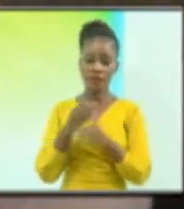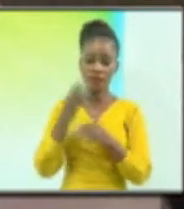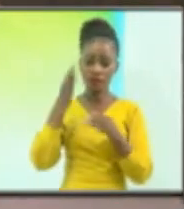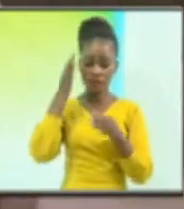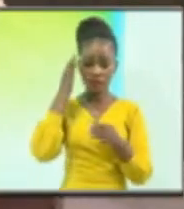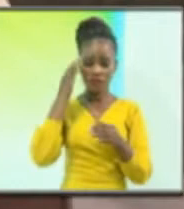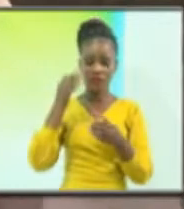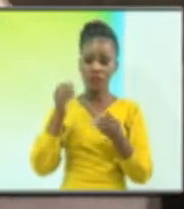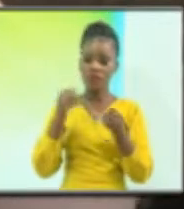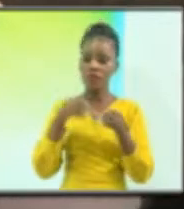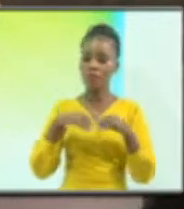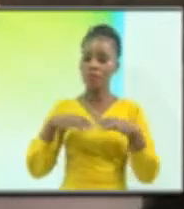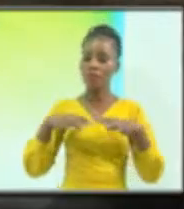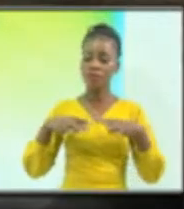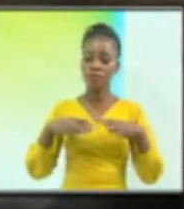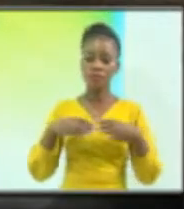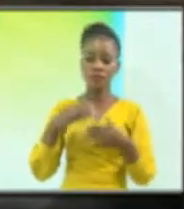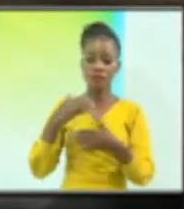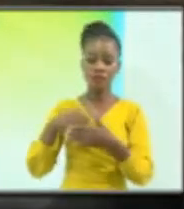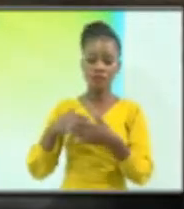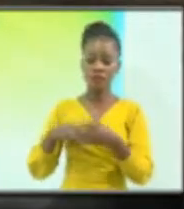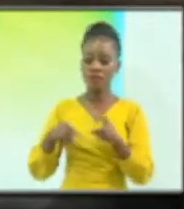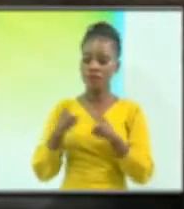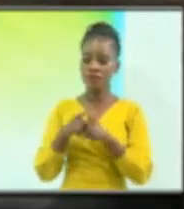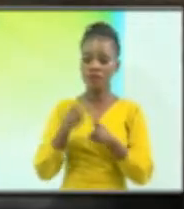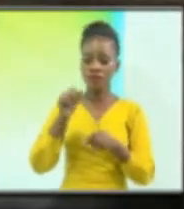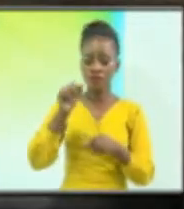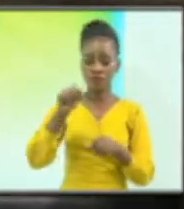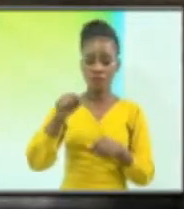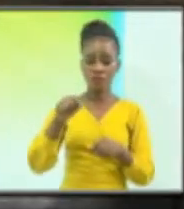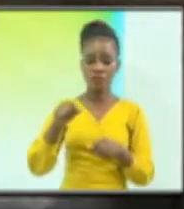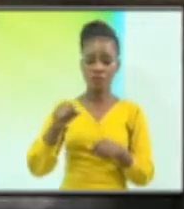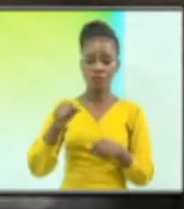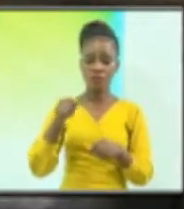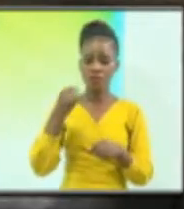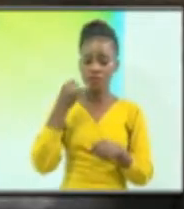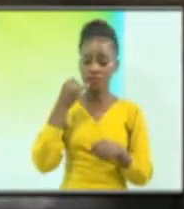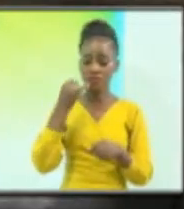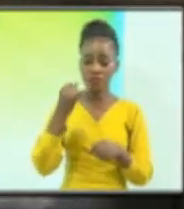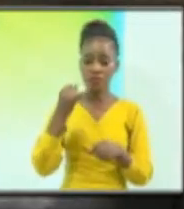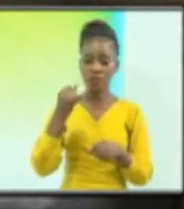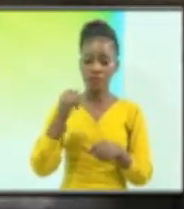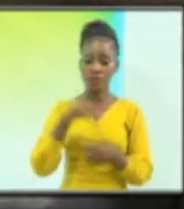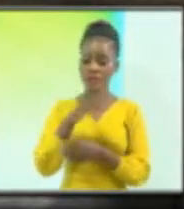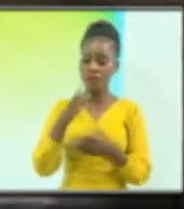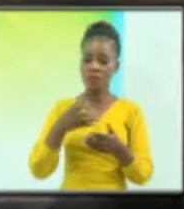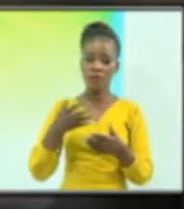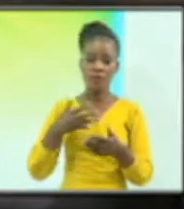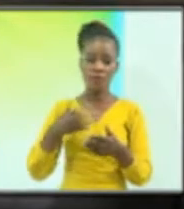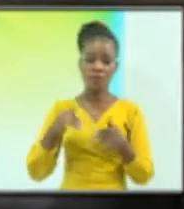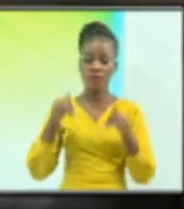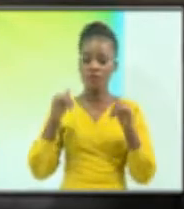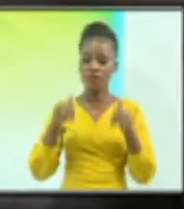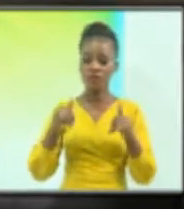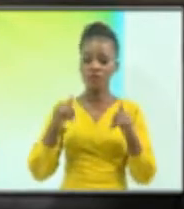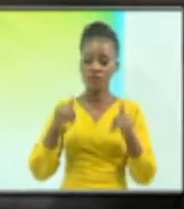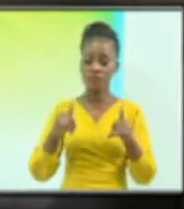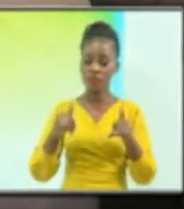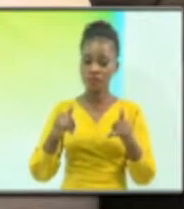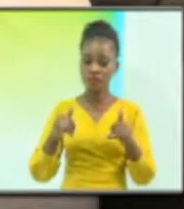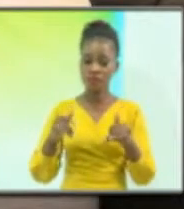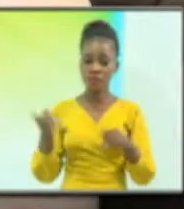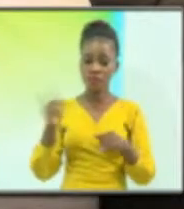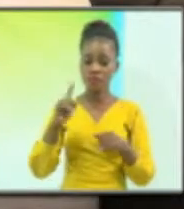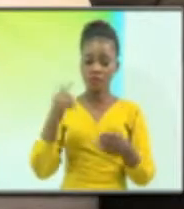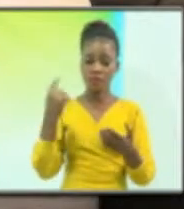addressed in Yes. relation to the subject matter? Yes, we ought to have acquired what